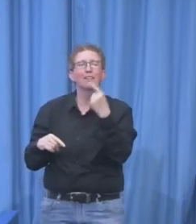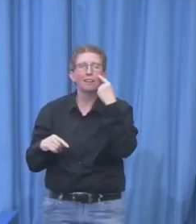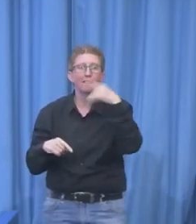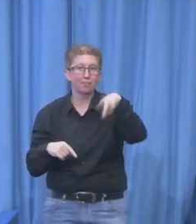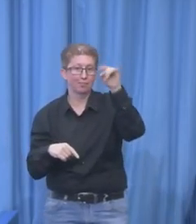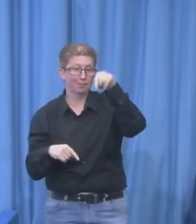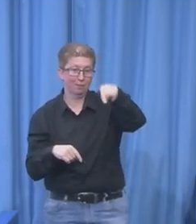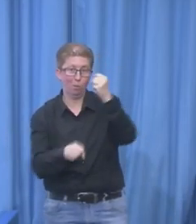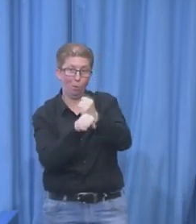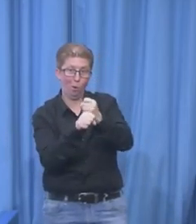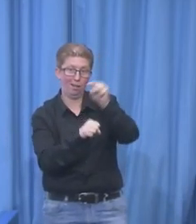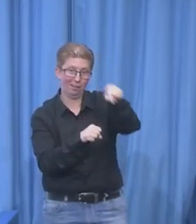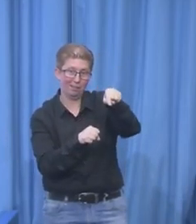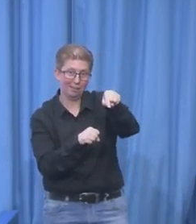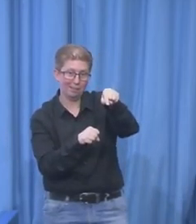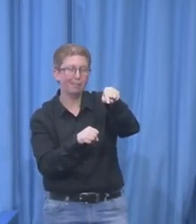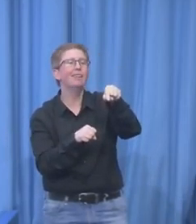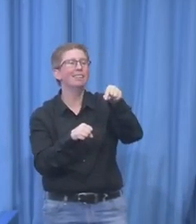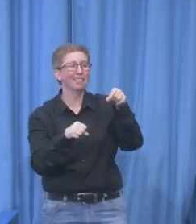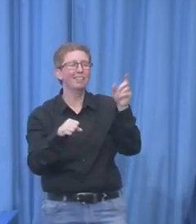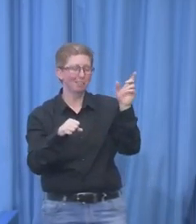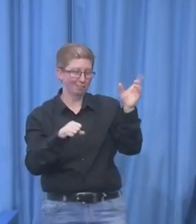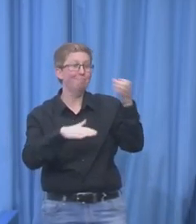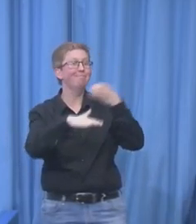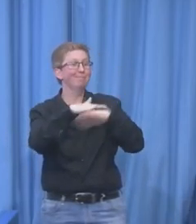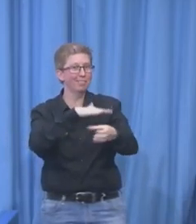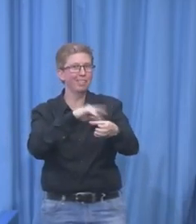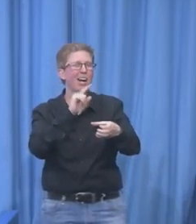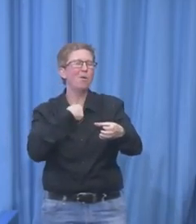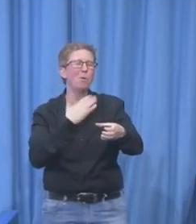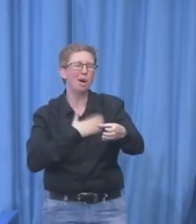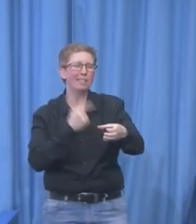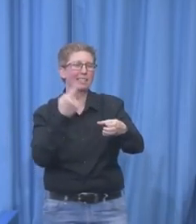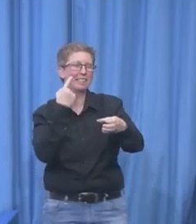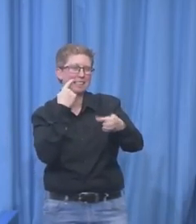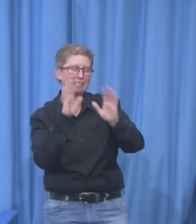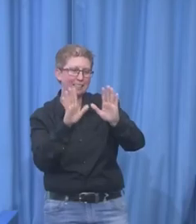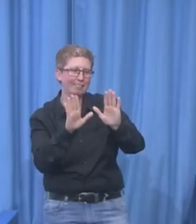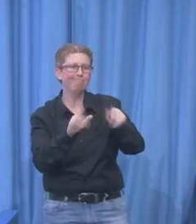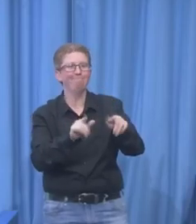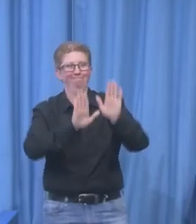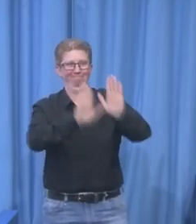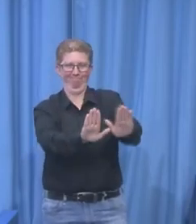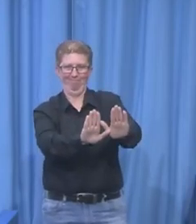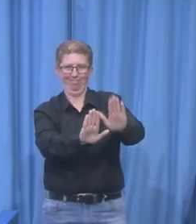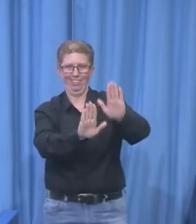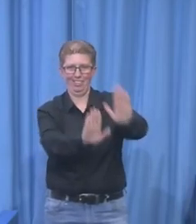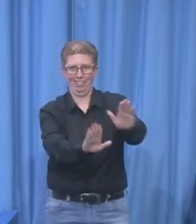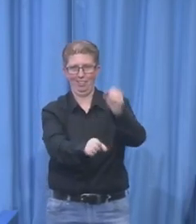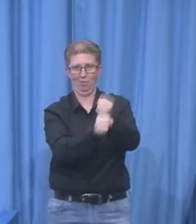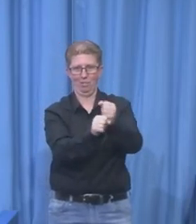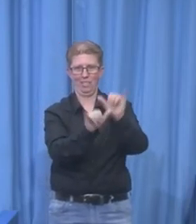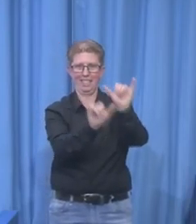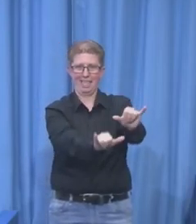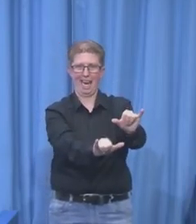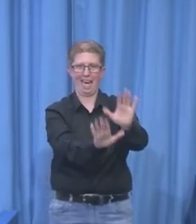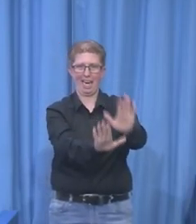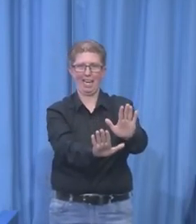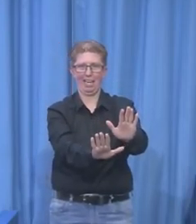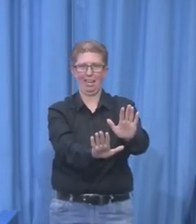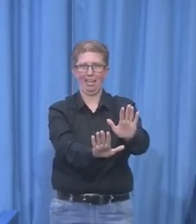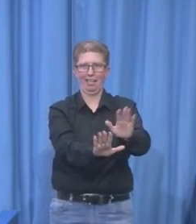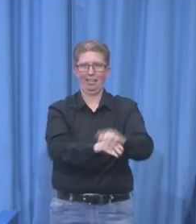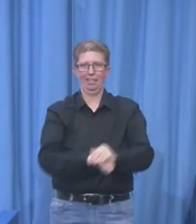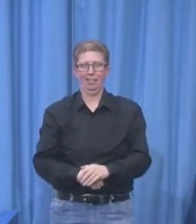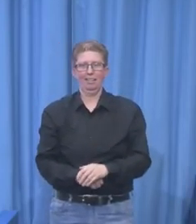who has lost their disability just because they get a job. It doesn't happen. And so to put a lot of time and